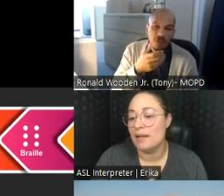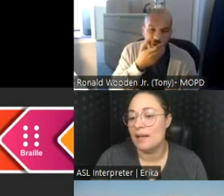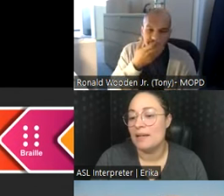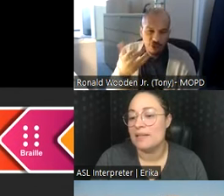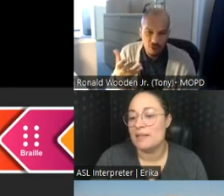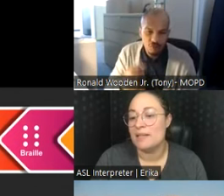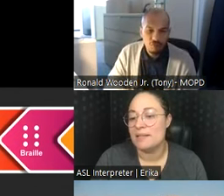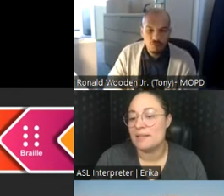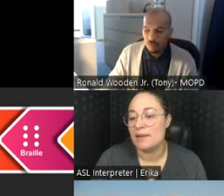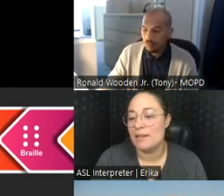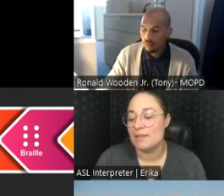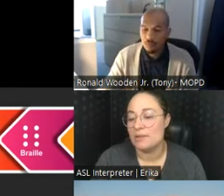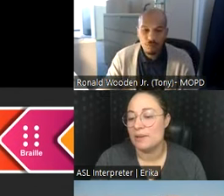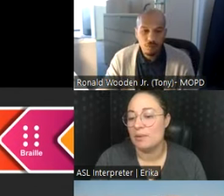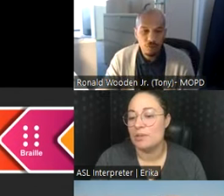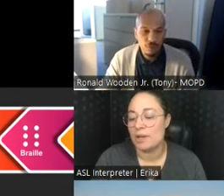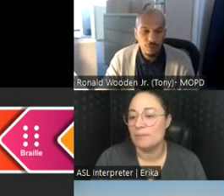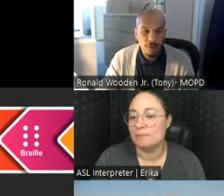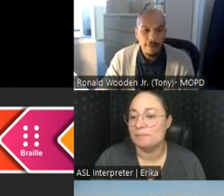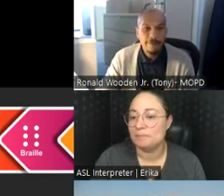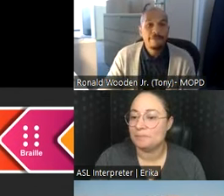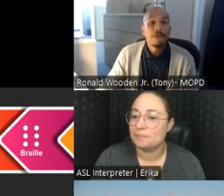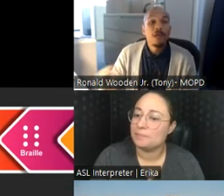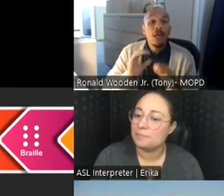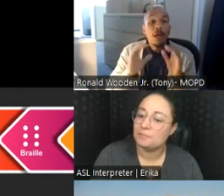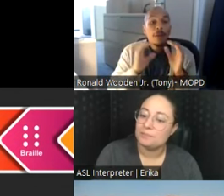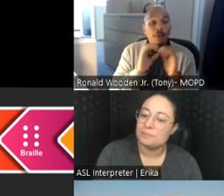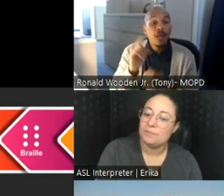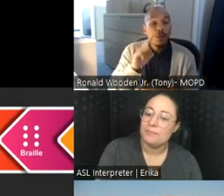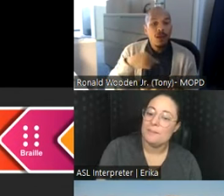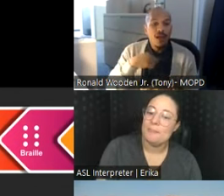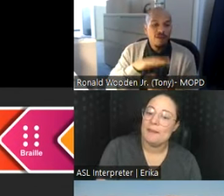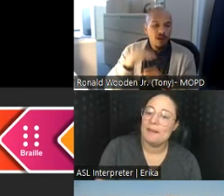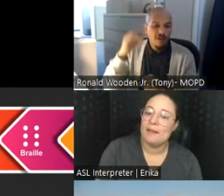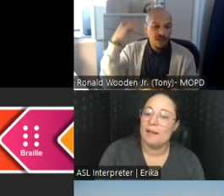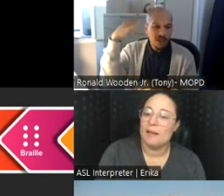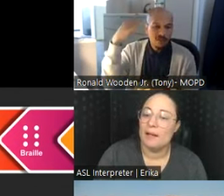frustrating, and it's unnecessary to scream or shout.